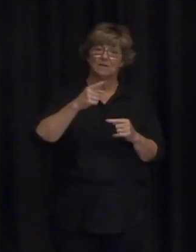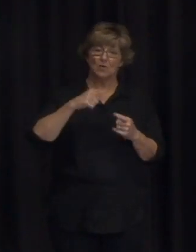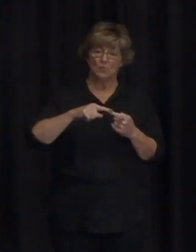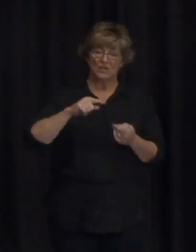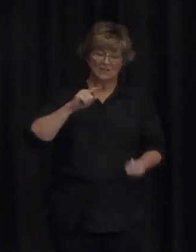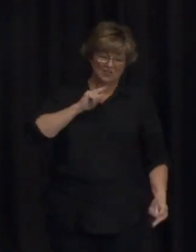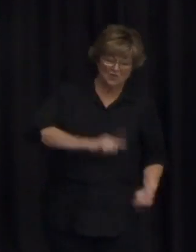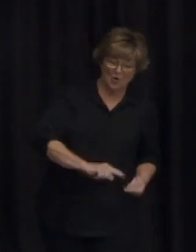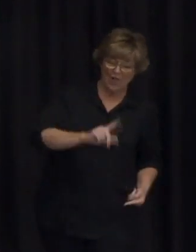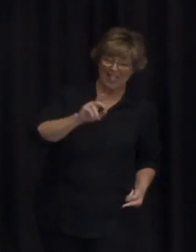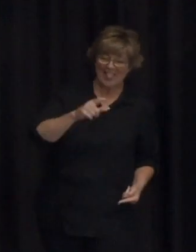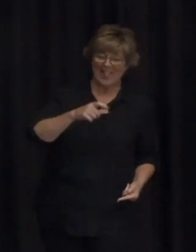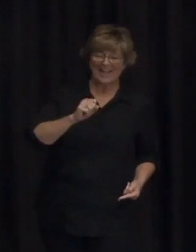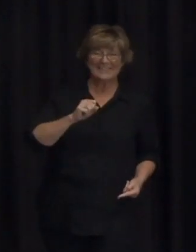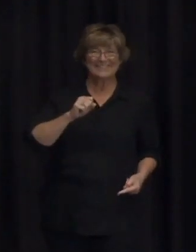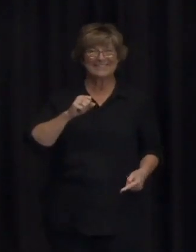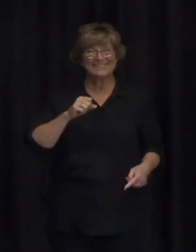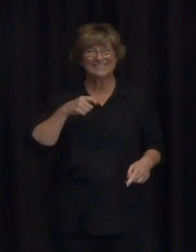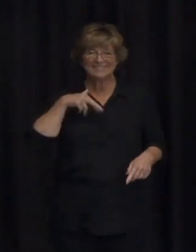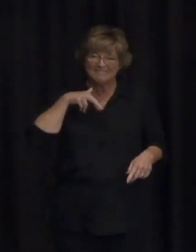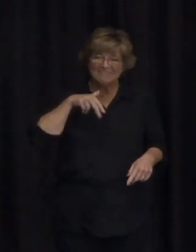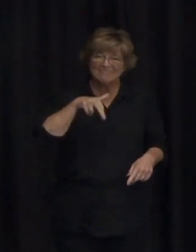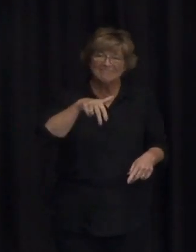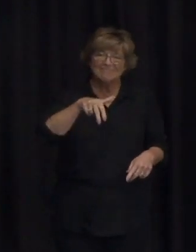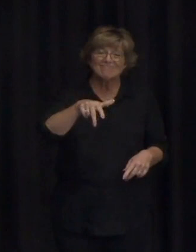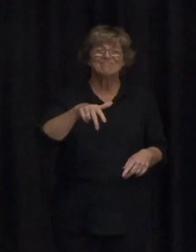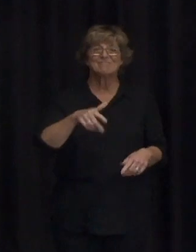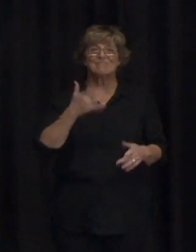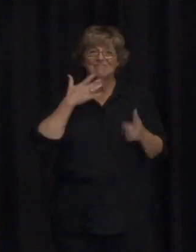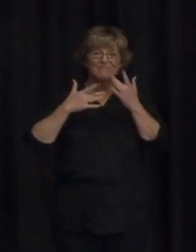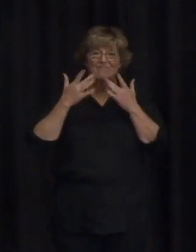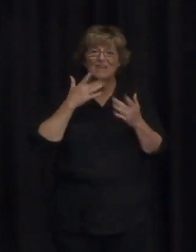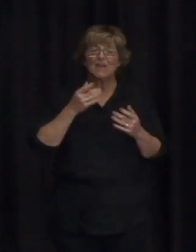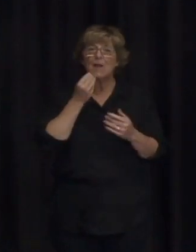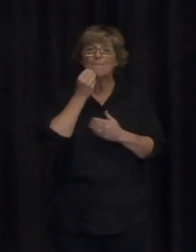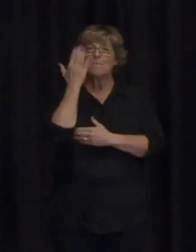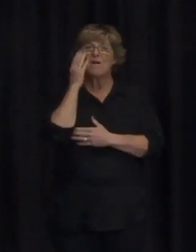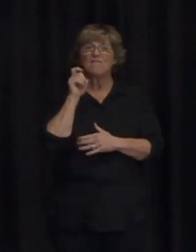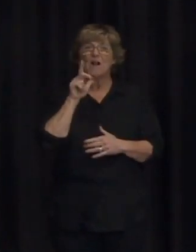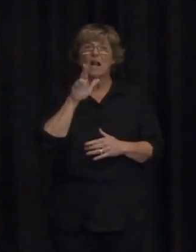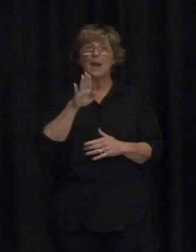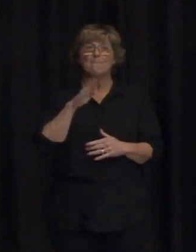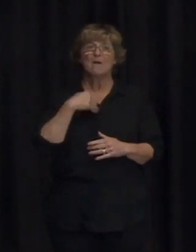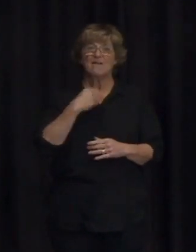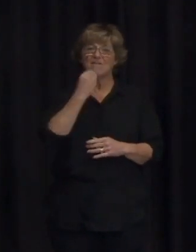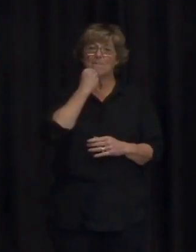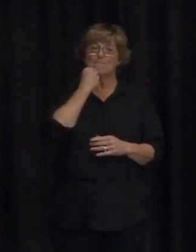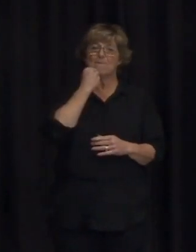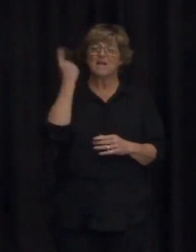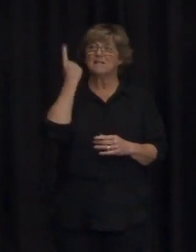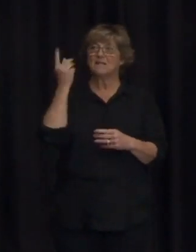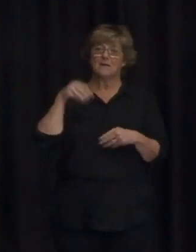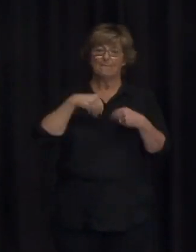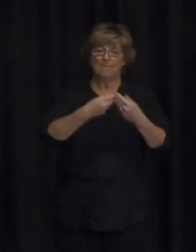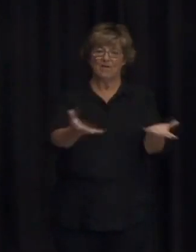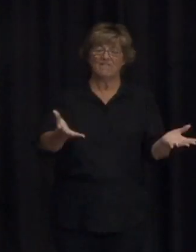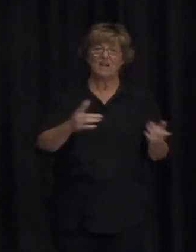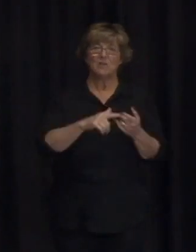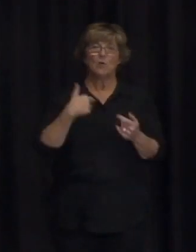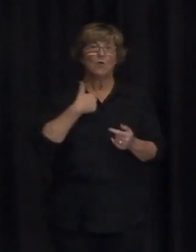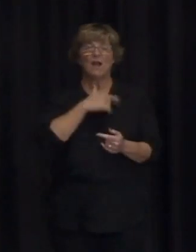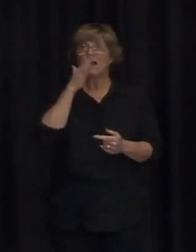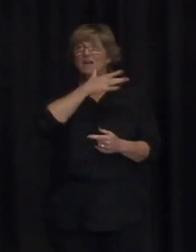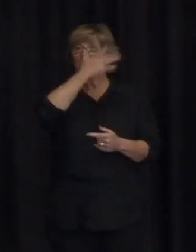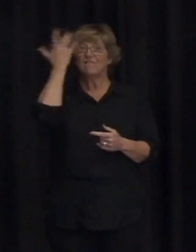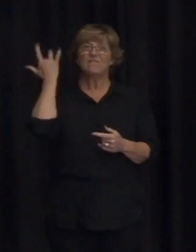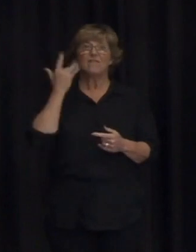legs. You know, we had to get to school. We went to the breakfast club in the morning so we could have a meal that somebody provided to us. I'll never forget